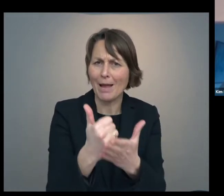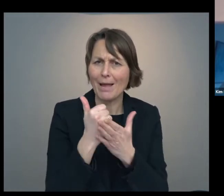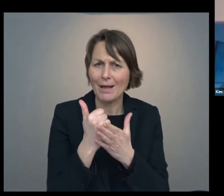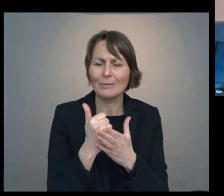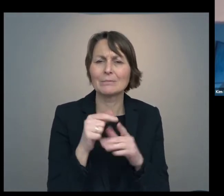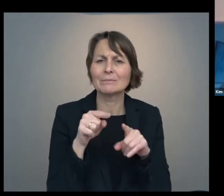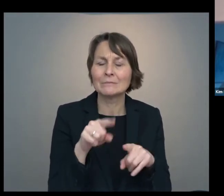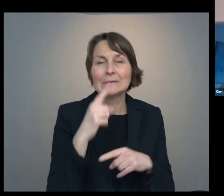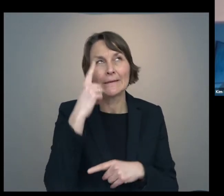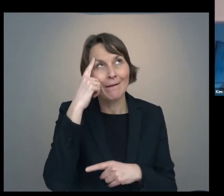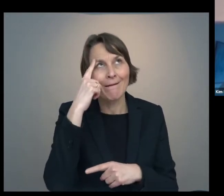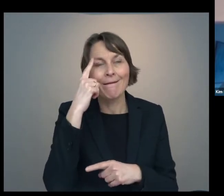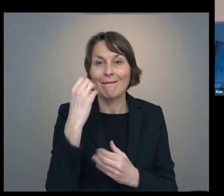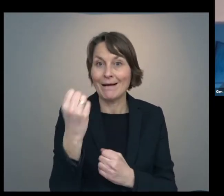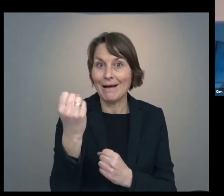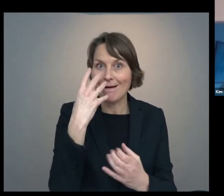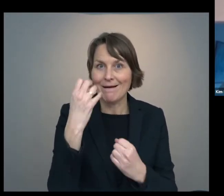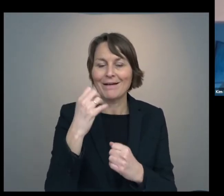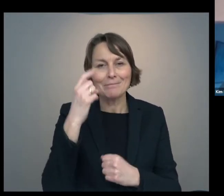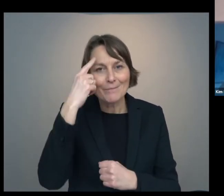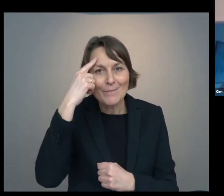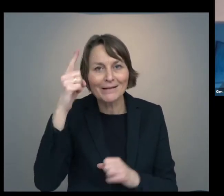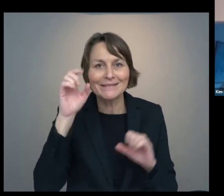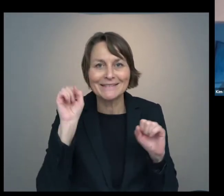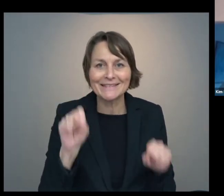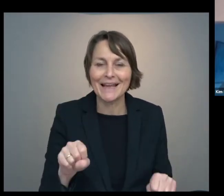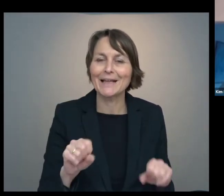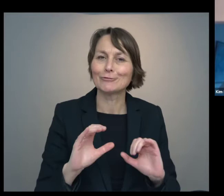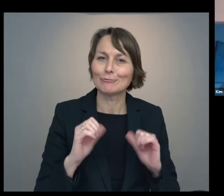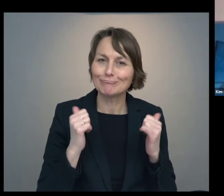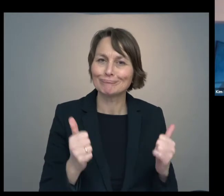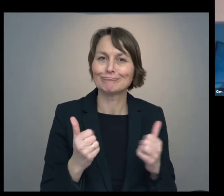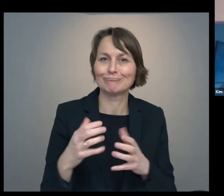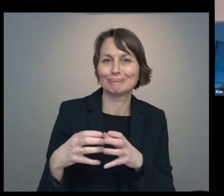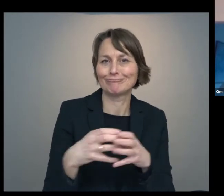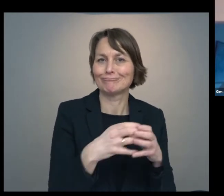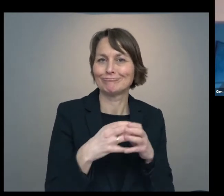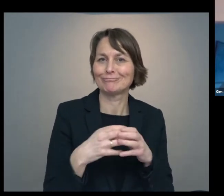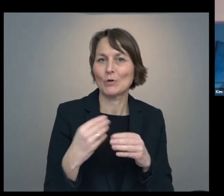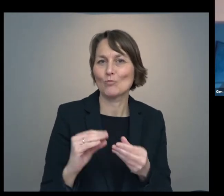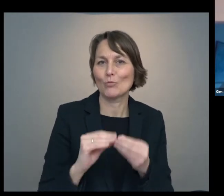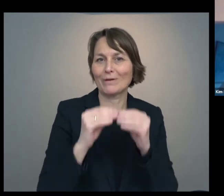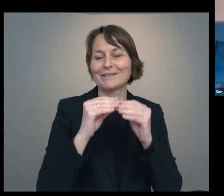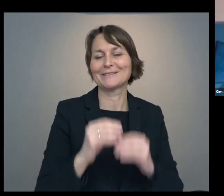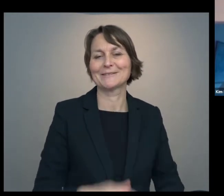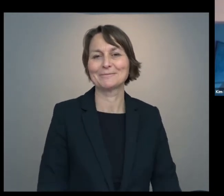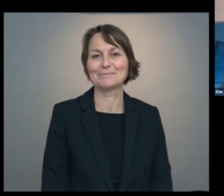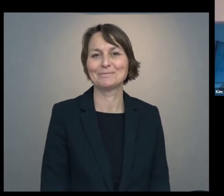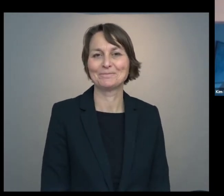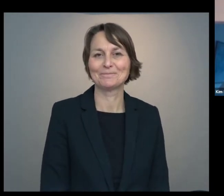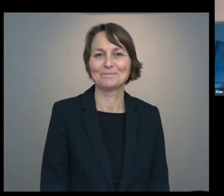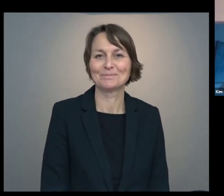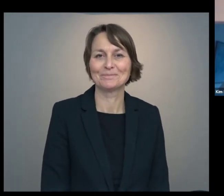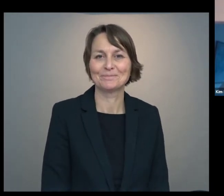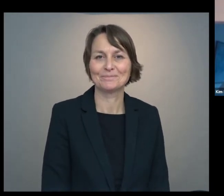us, give us your inspiration when share your ideas. That's how we grow the products together.